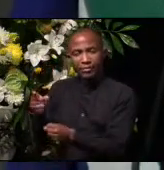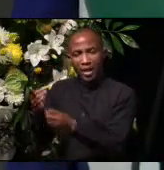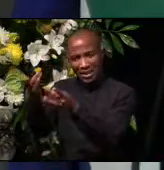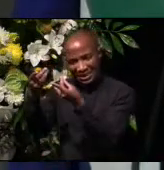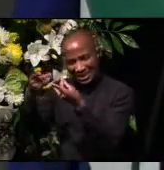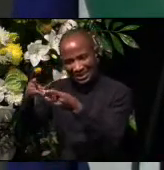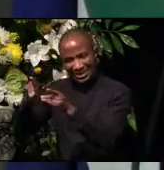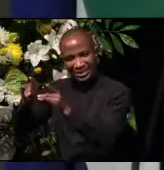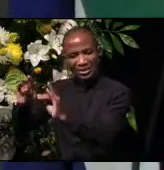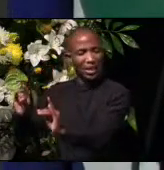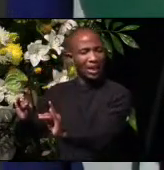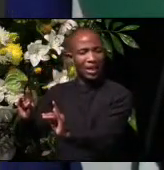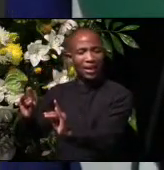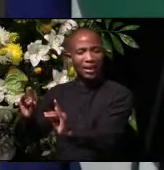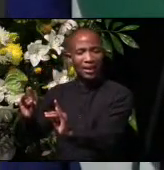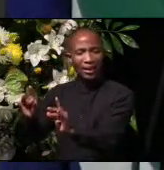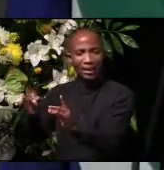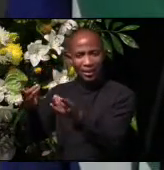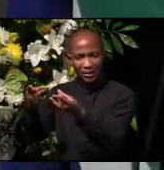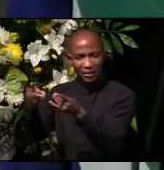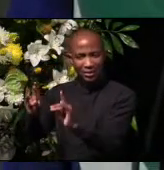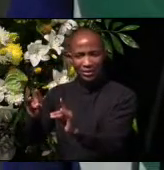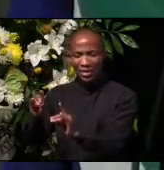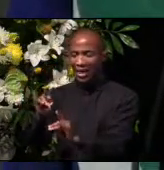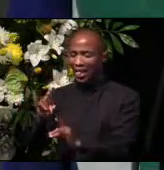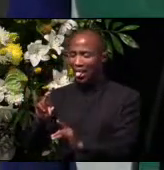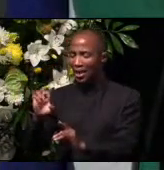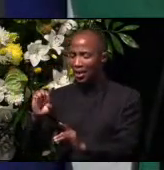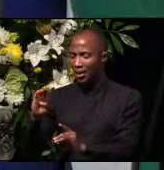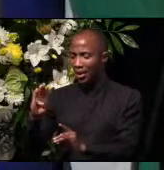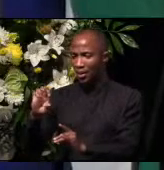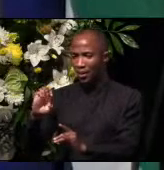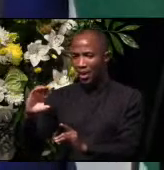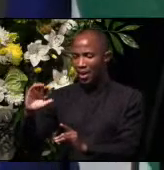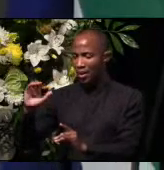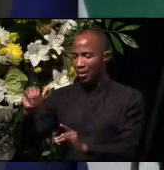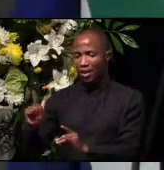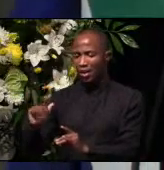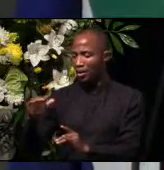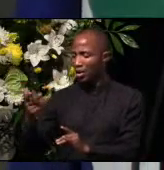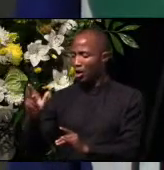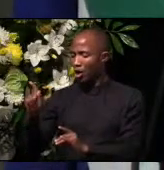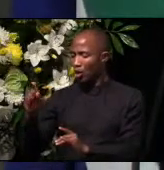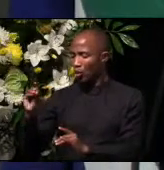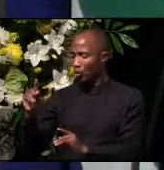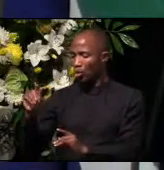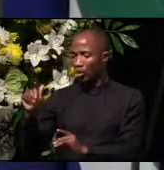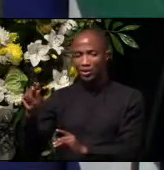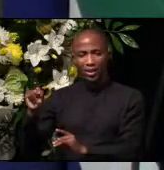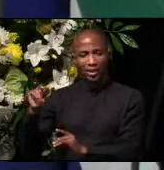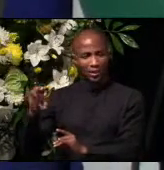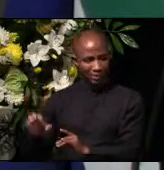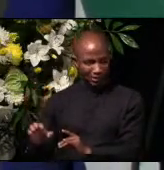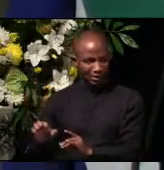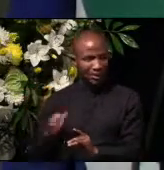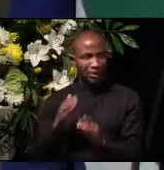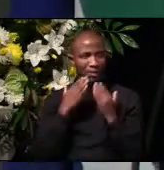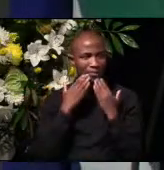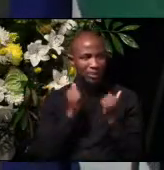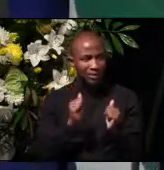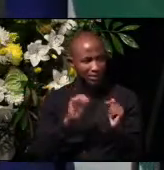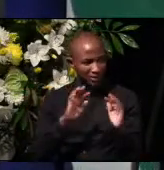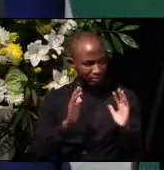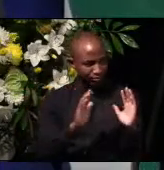the gauteng chapter of Rebecca Cortana lecture consistently let's give a round of applause for